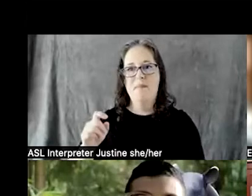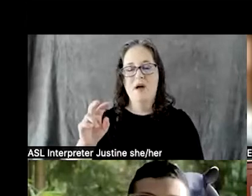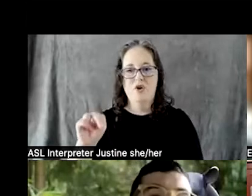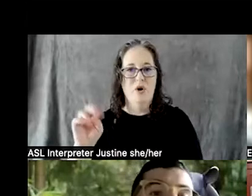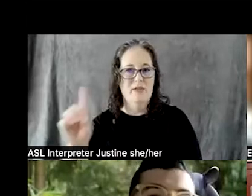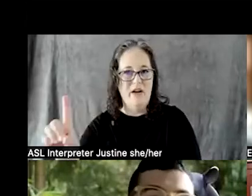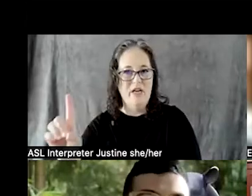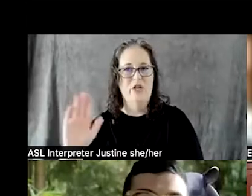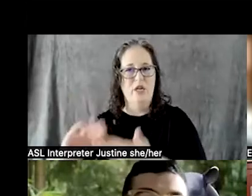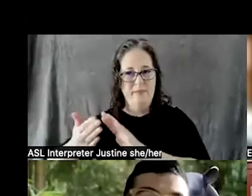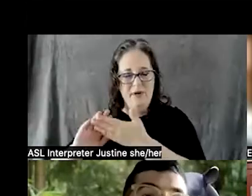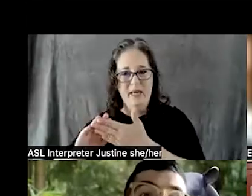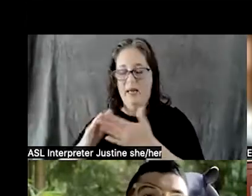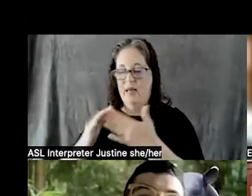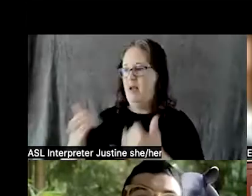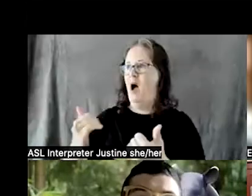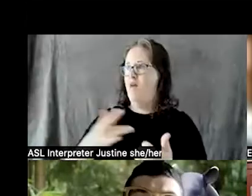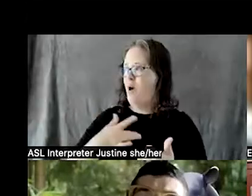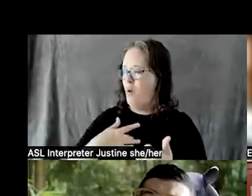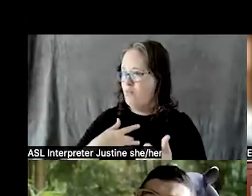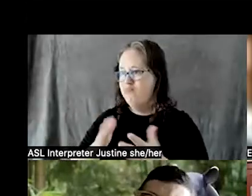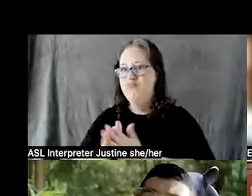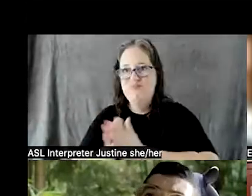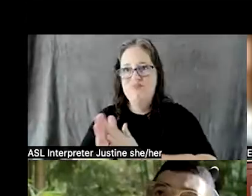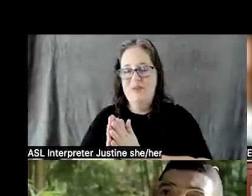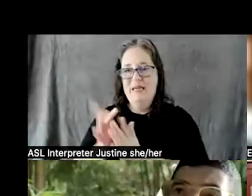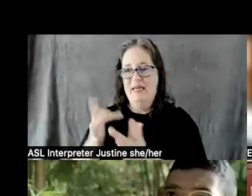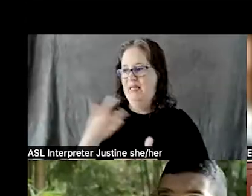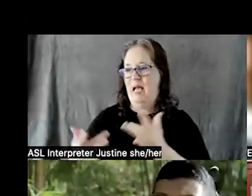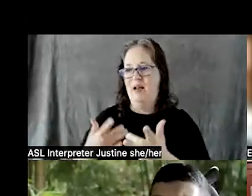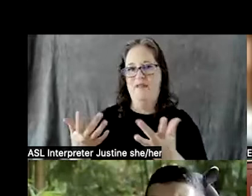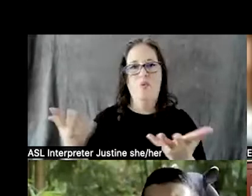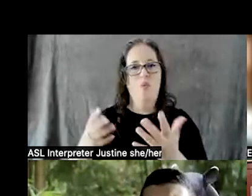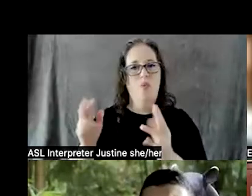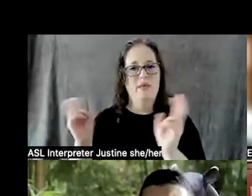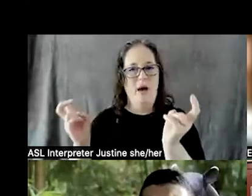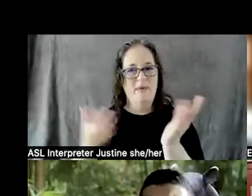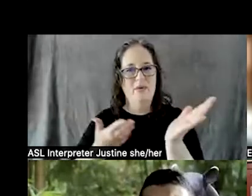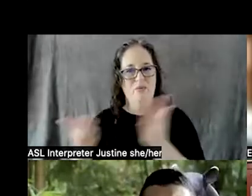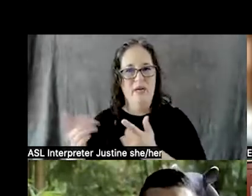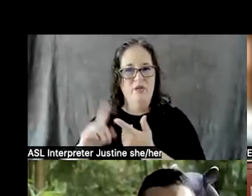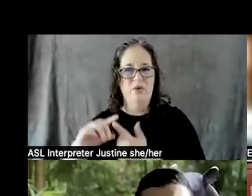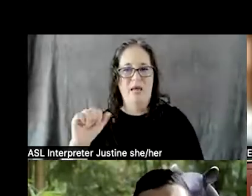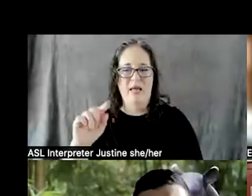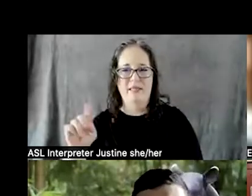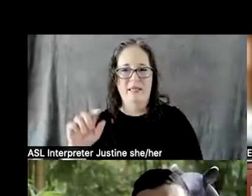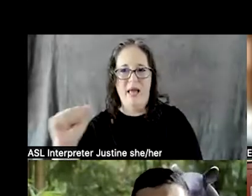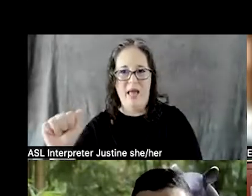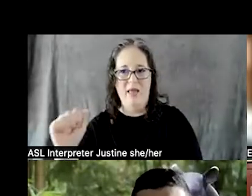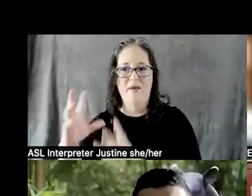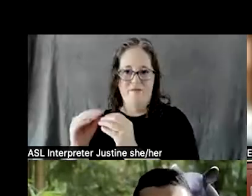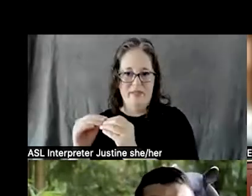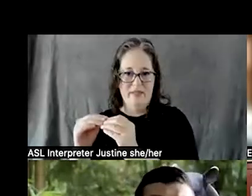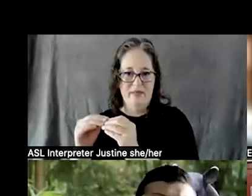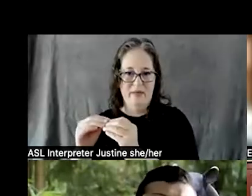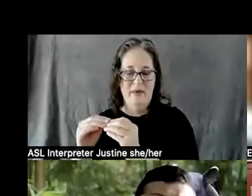kind of topics can we present at the next AZA conference? But I do think there was less conversations around